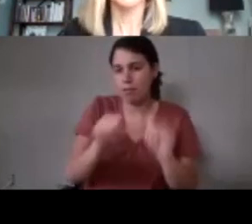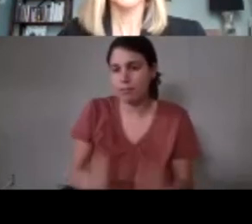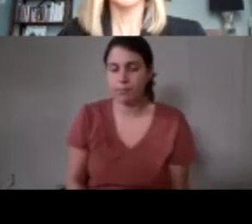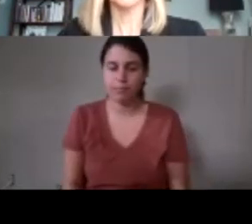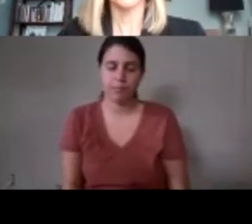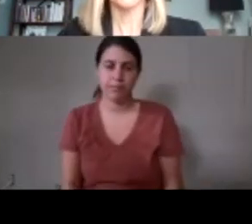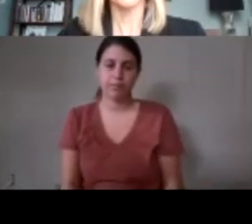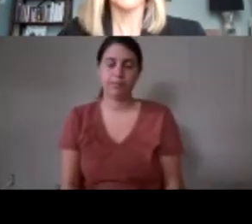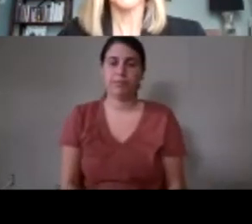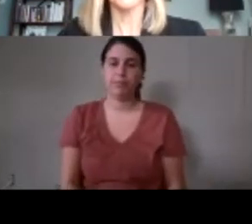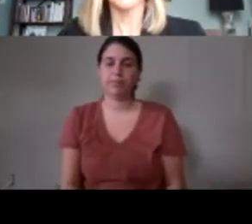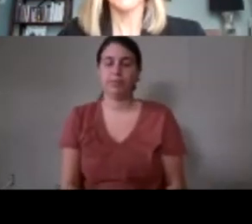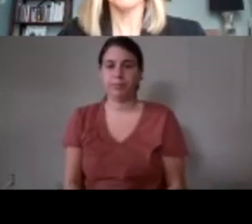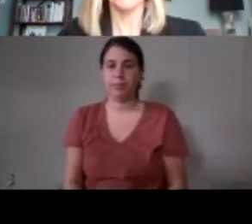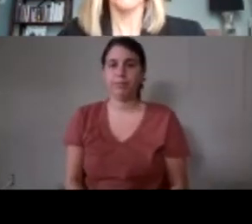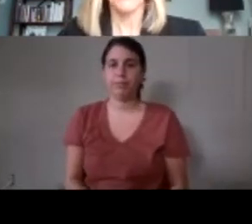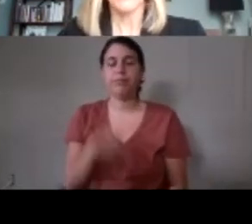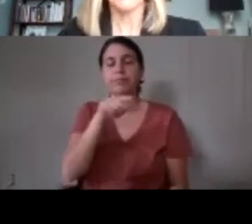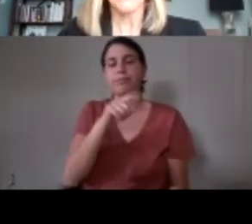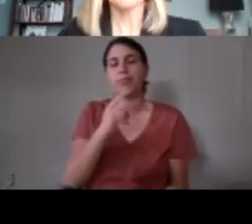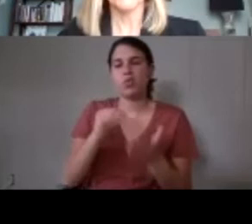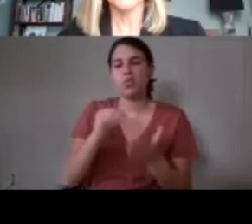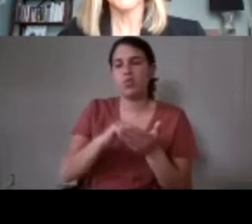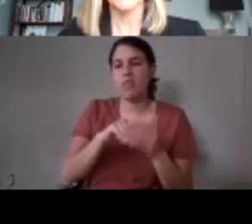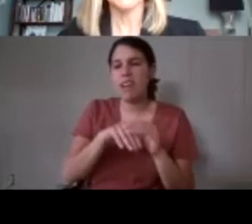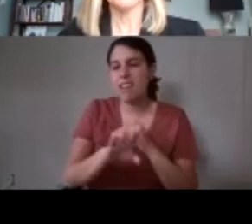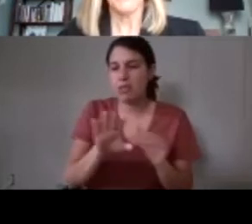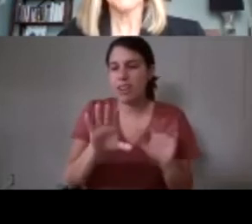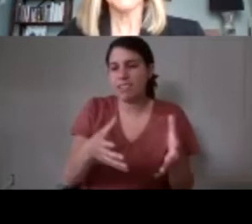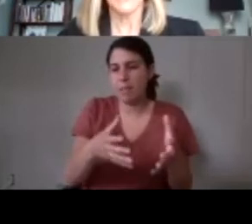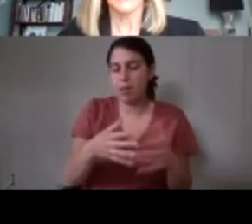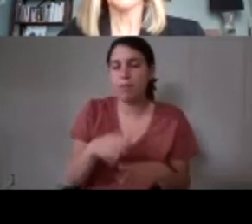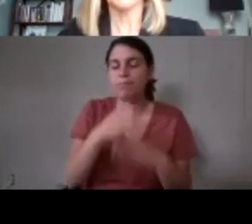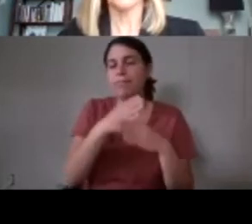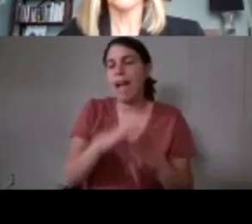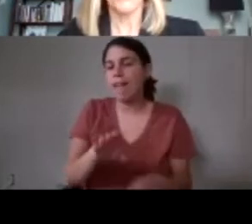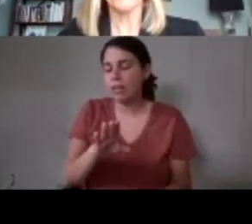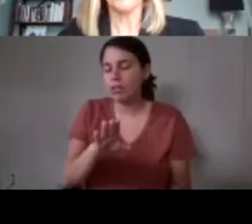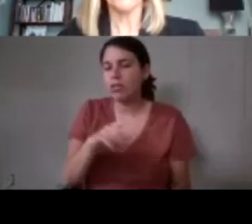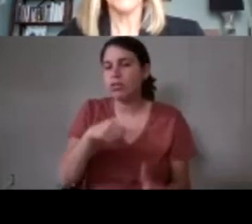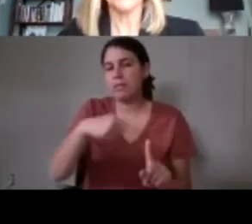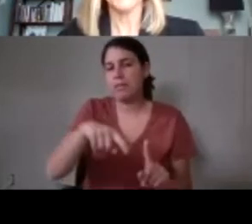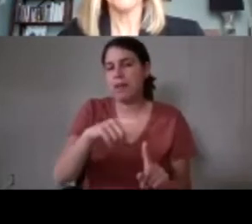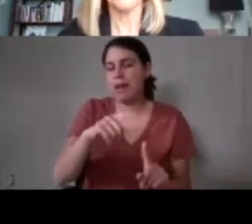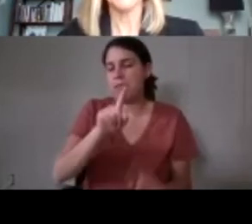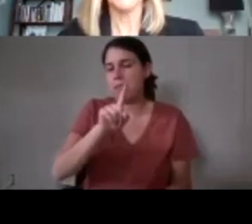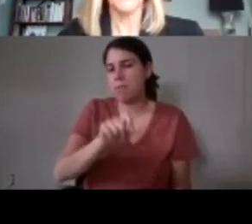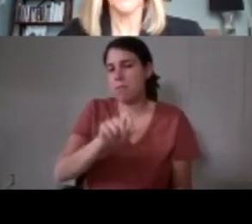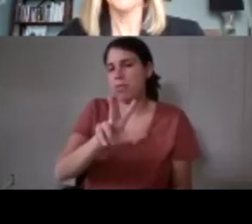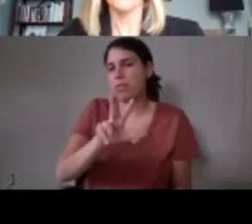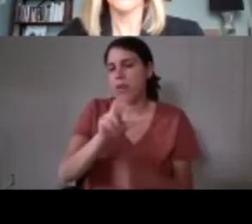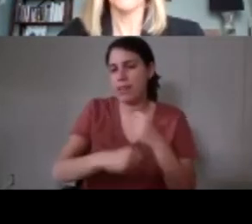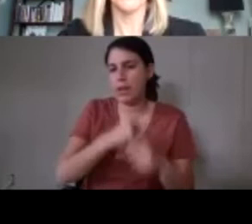Just in terms of the re-entry sample, on average, they had spent 1.3 years in